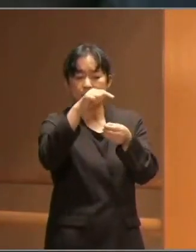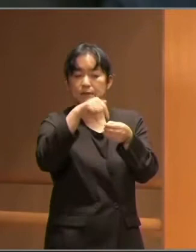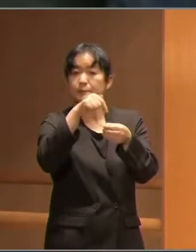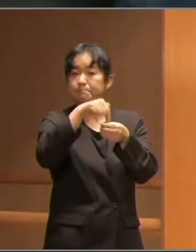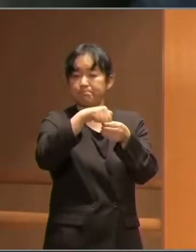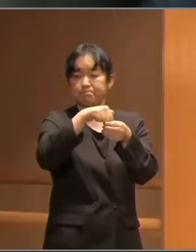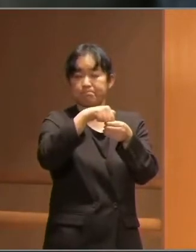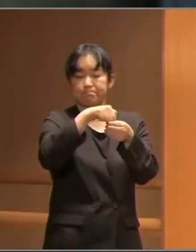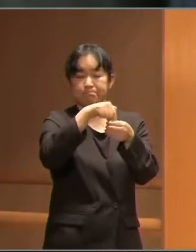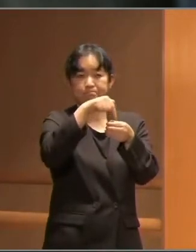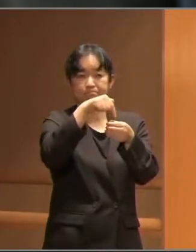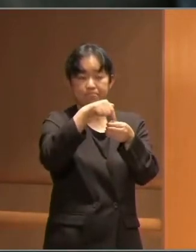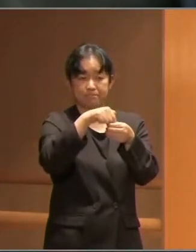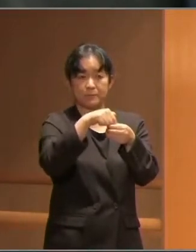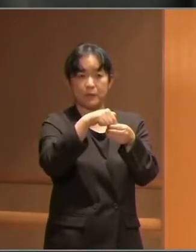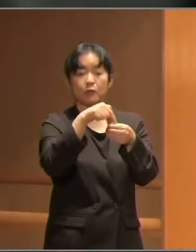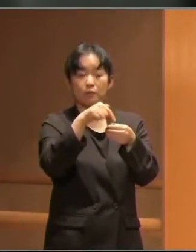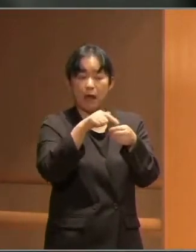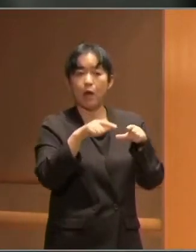we